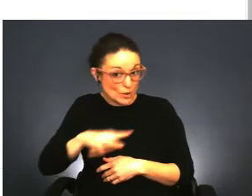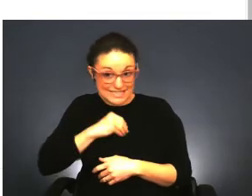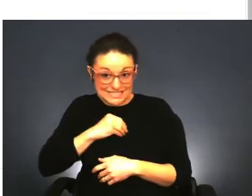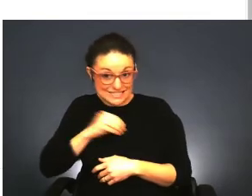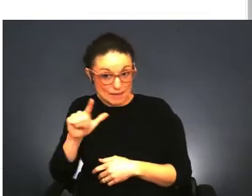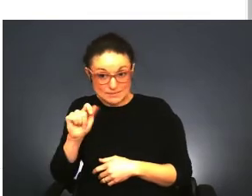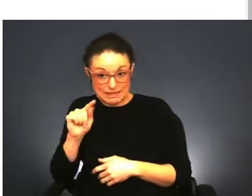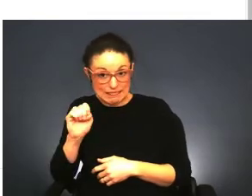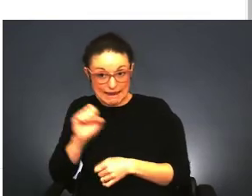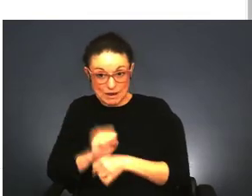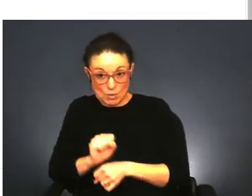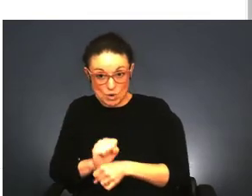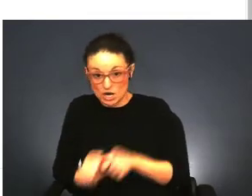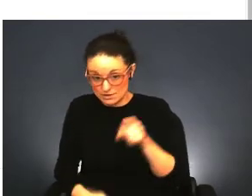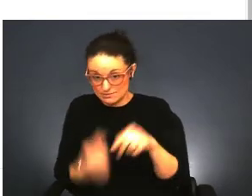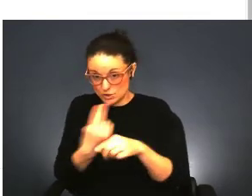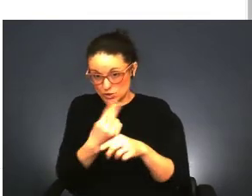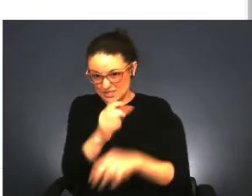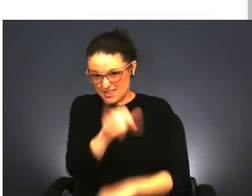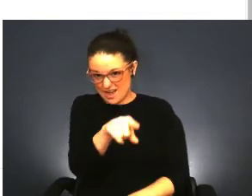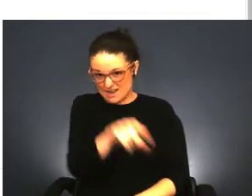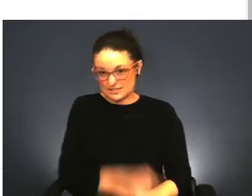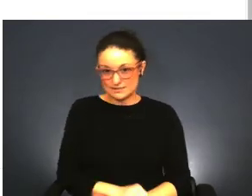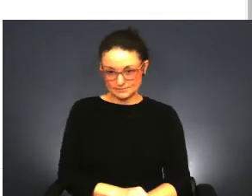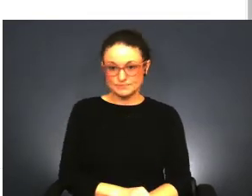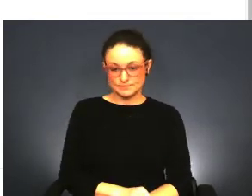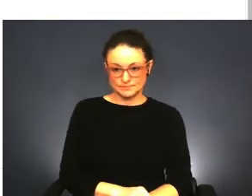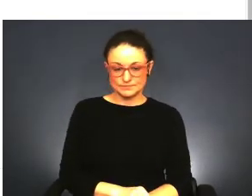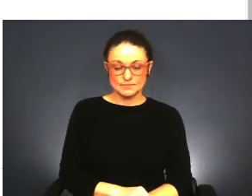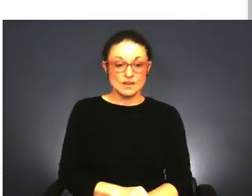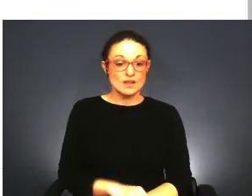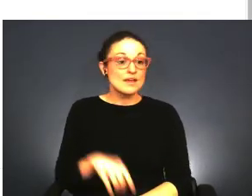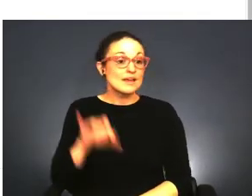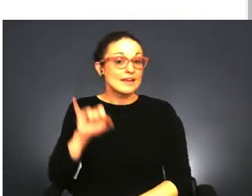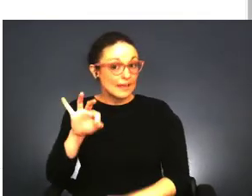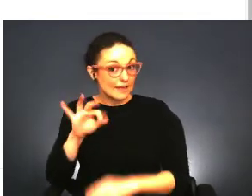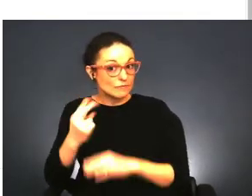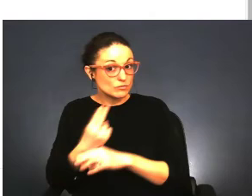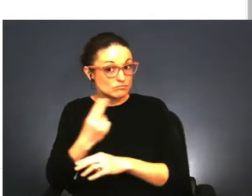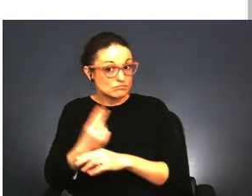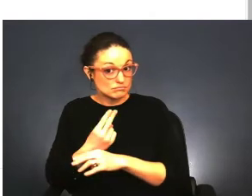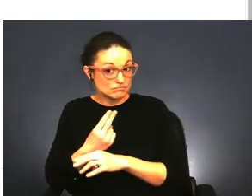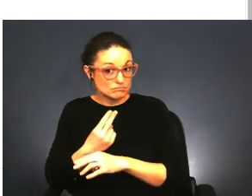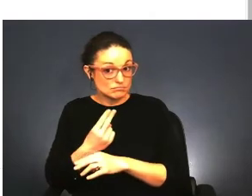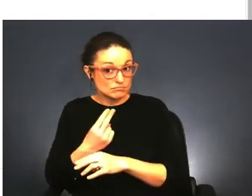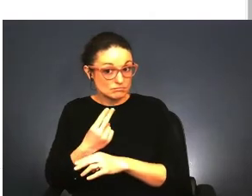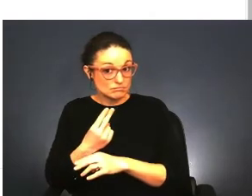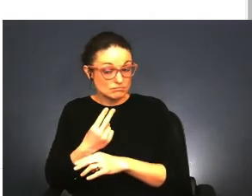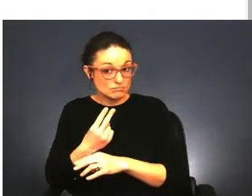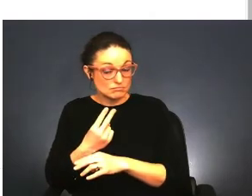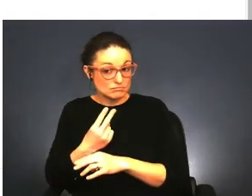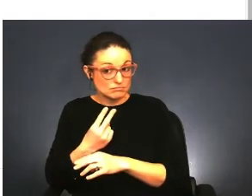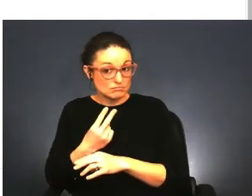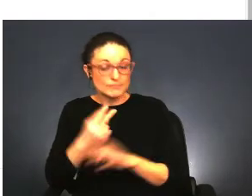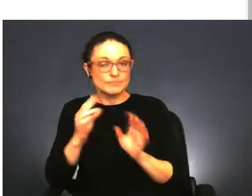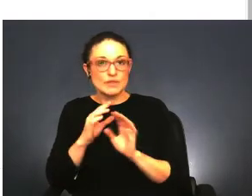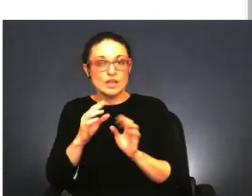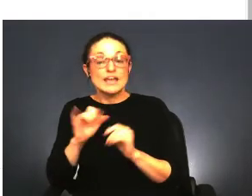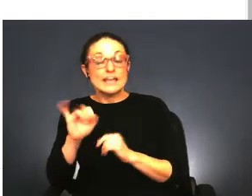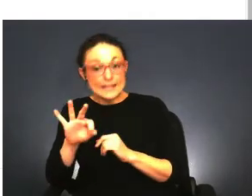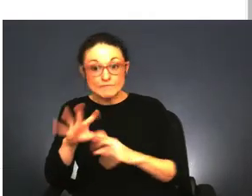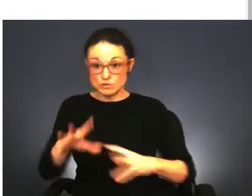is the configuration that you need. If you do accept late work, then, but you have a